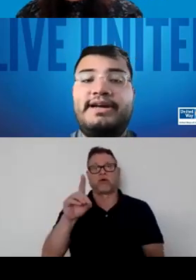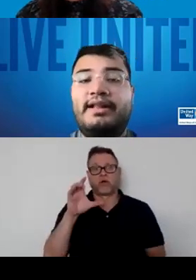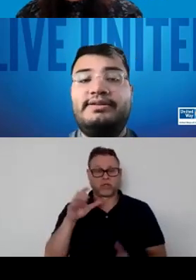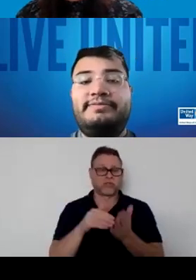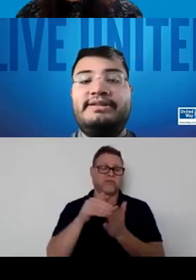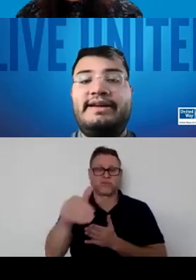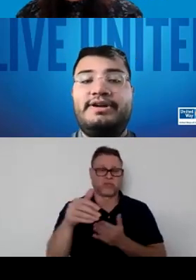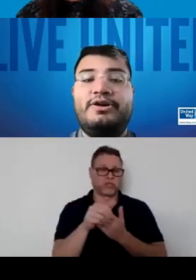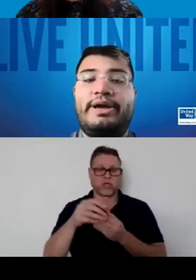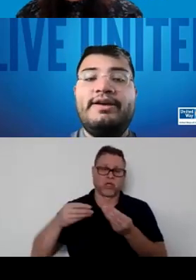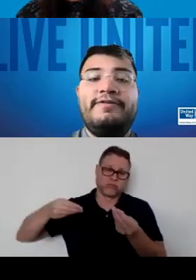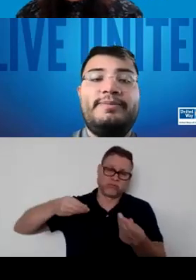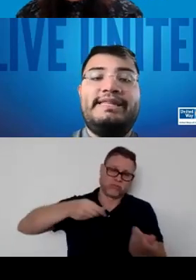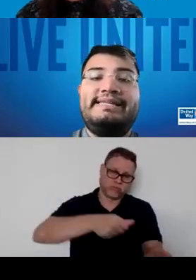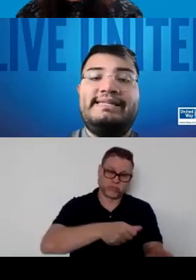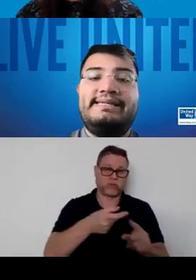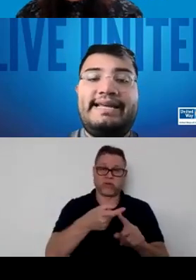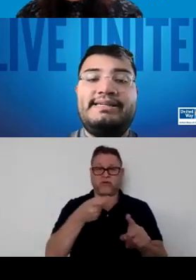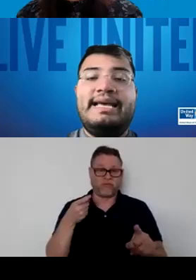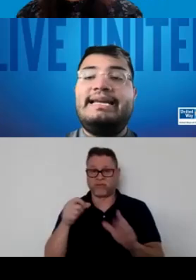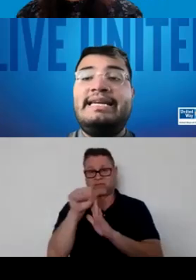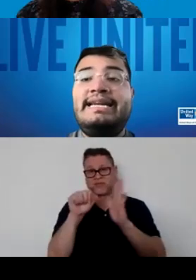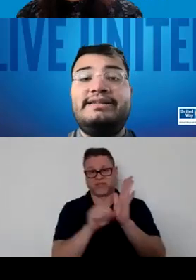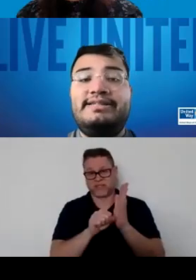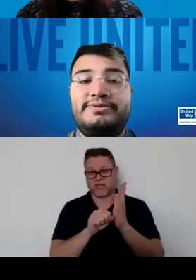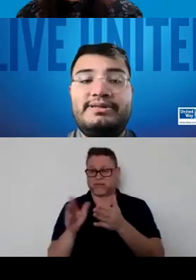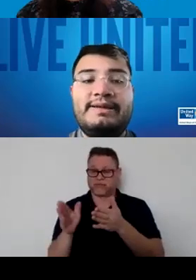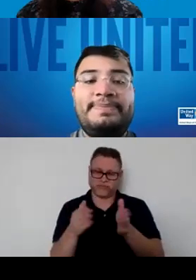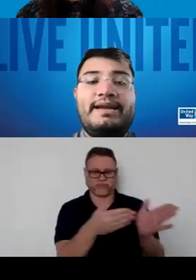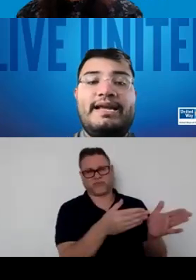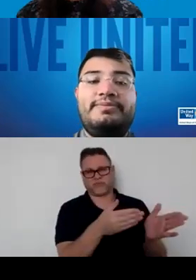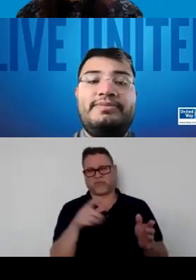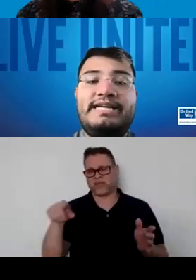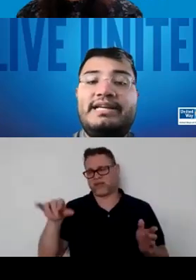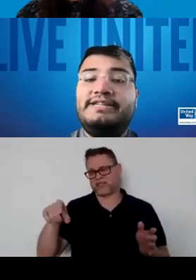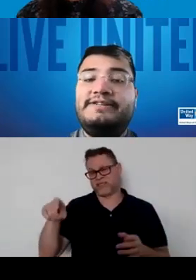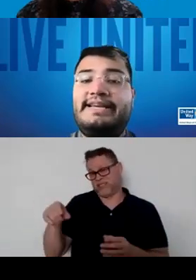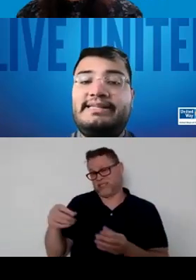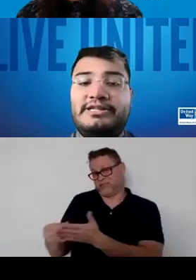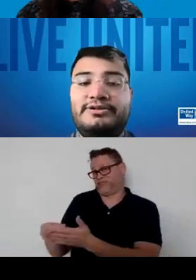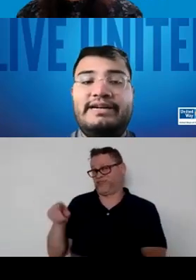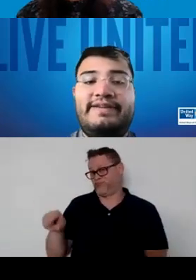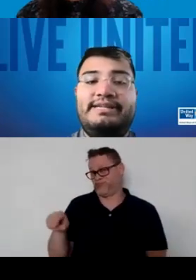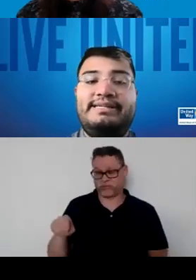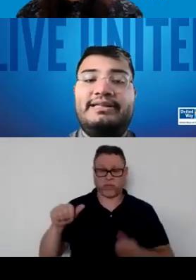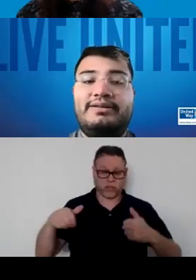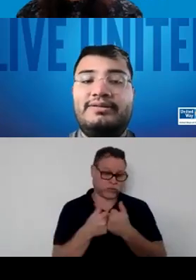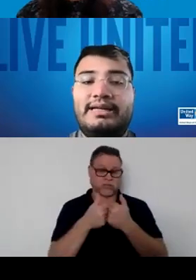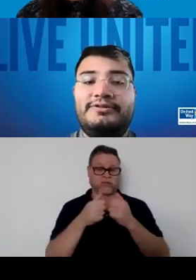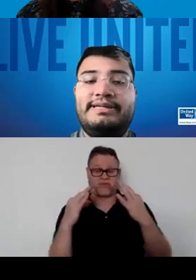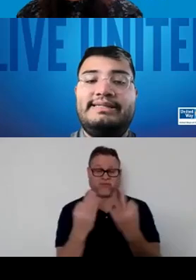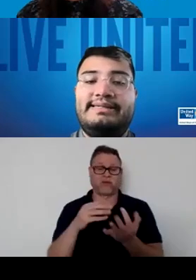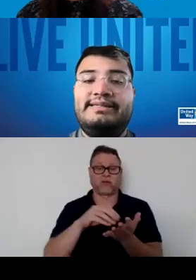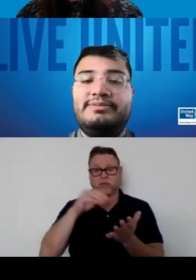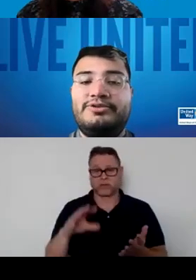of dollars have been diverted away from the state's neediest students. Now, the challenges facing children and families at the local